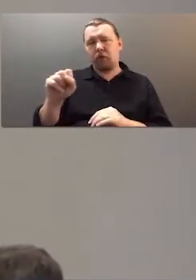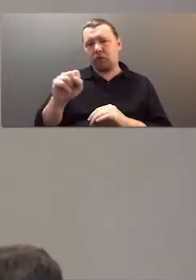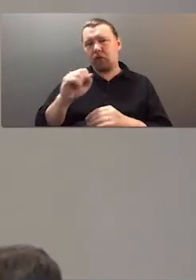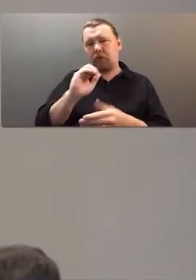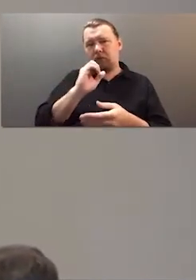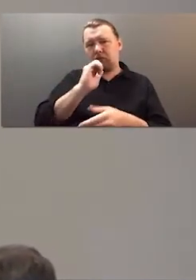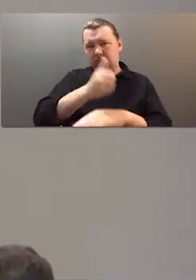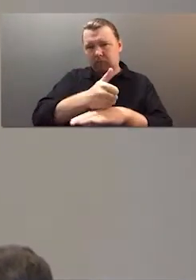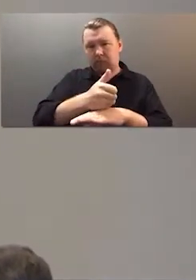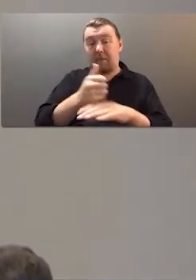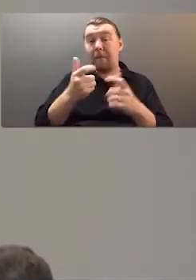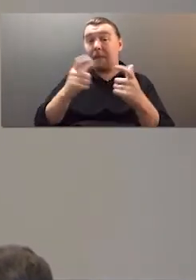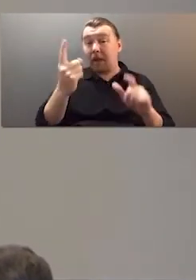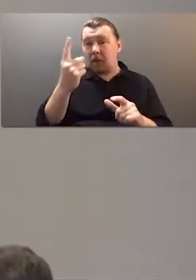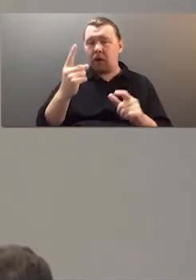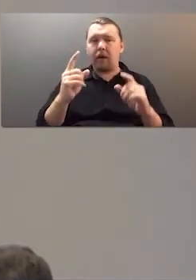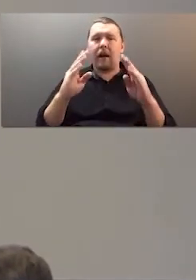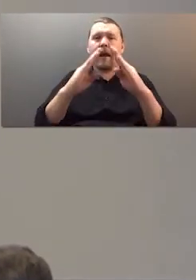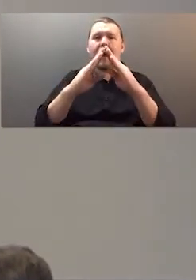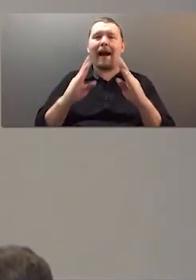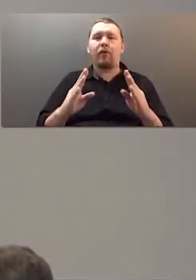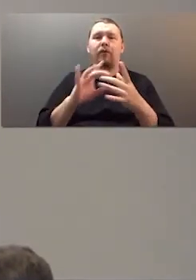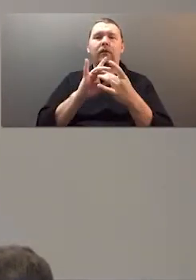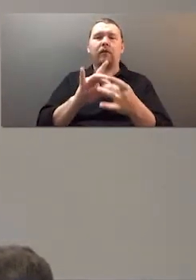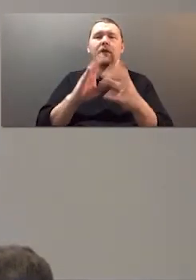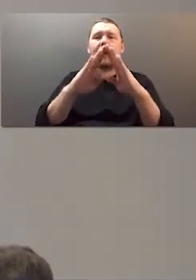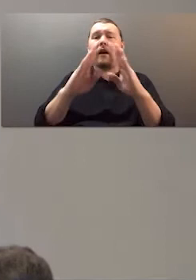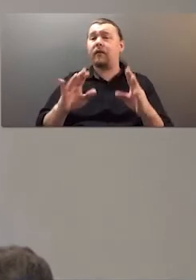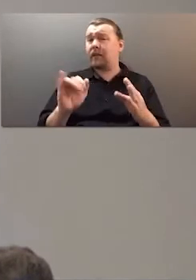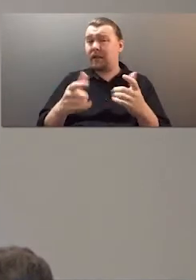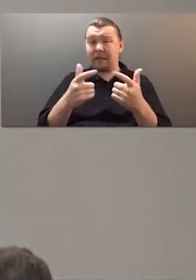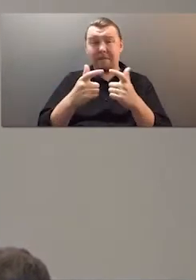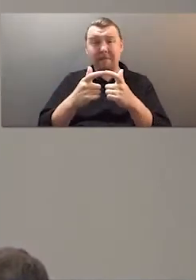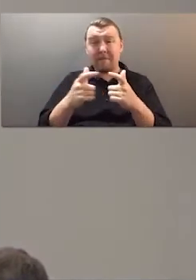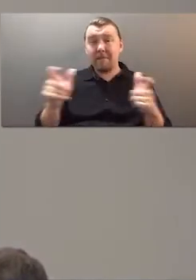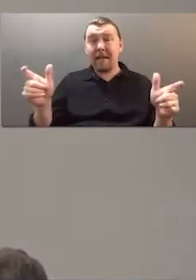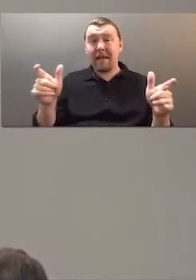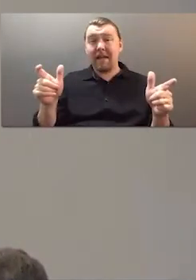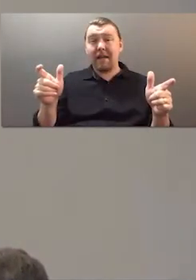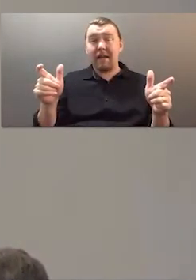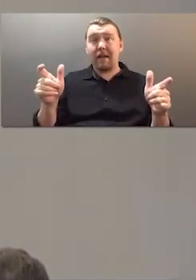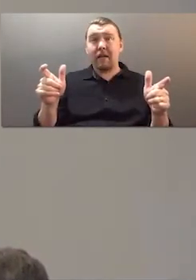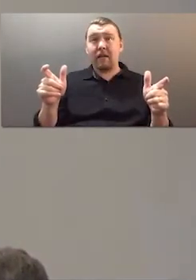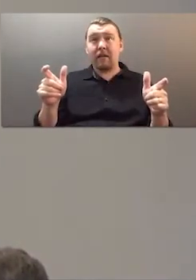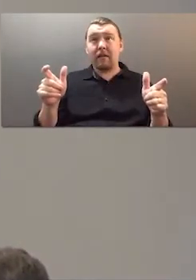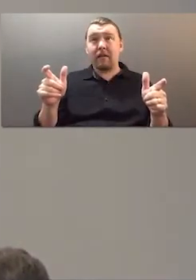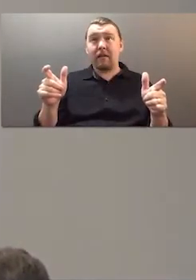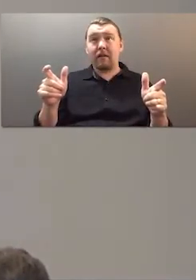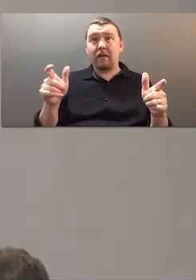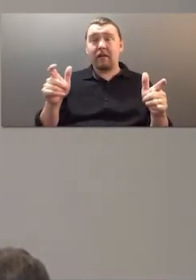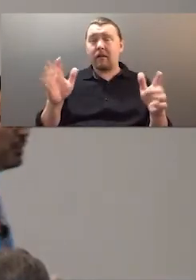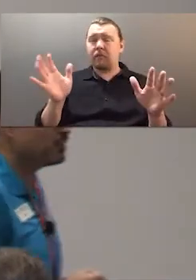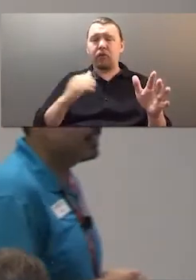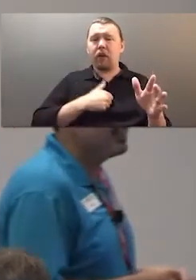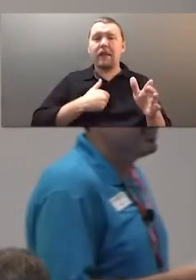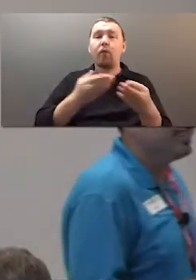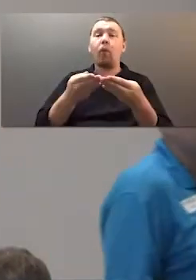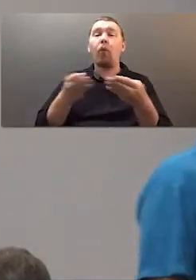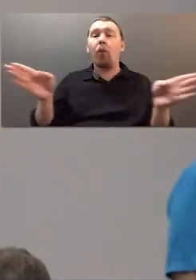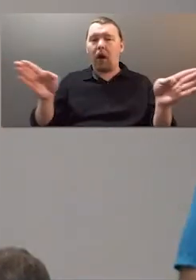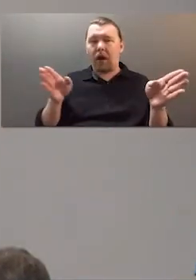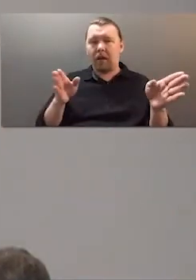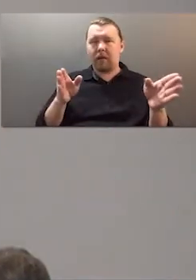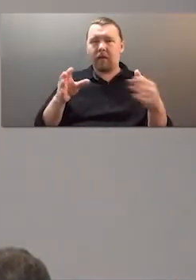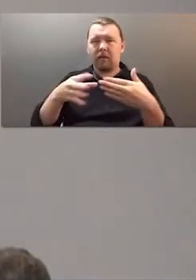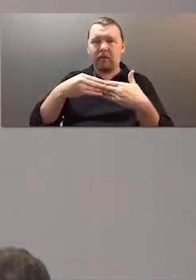down. The biggest one being housing. All right, and housing is very broadly defined inside of Social Security Administration. Thank